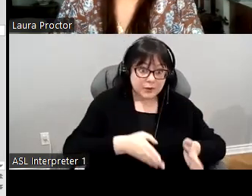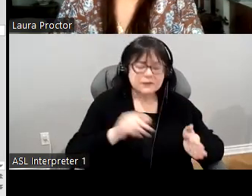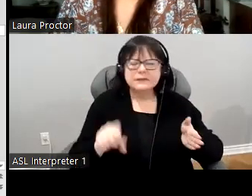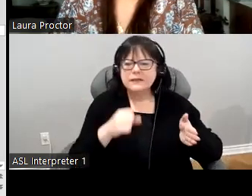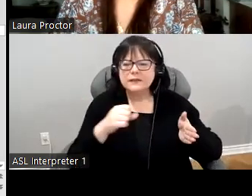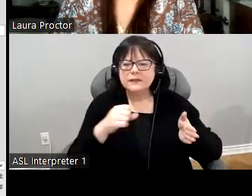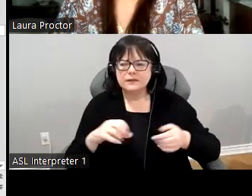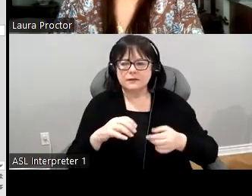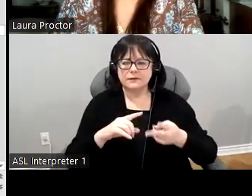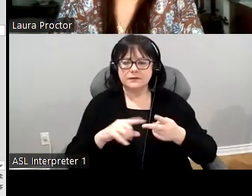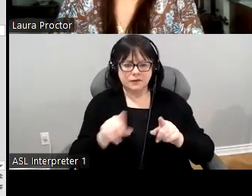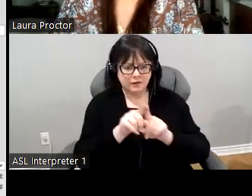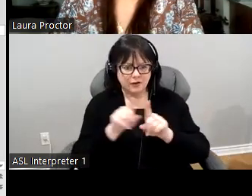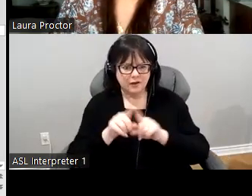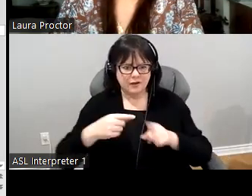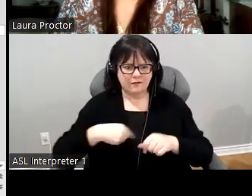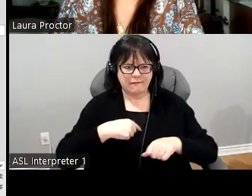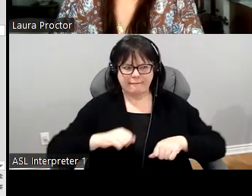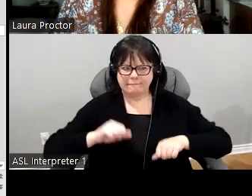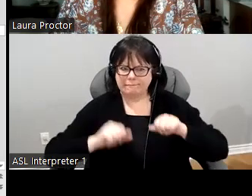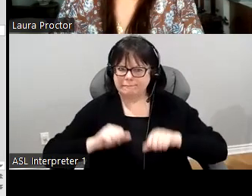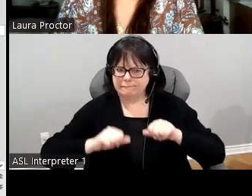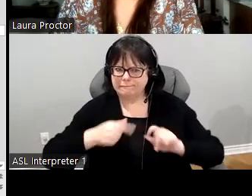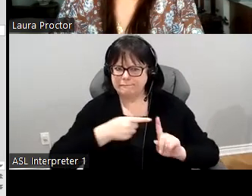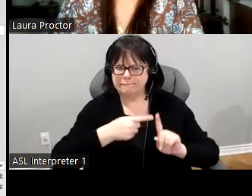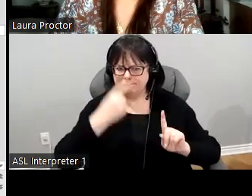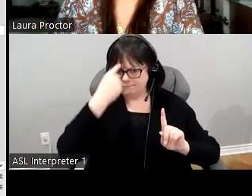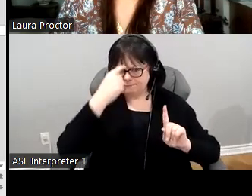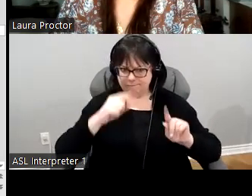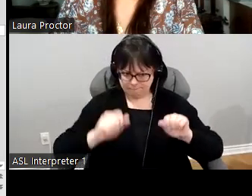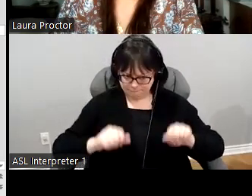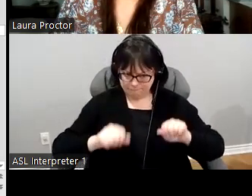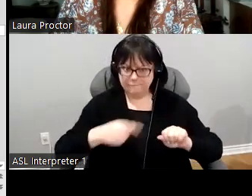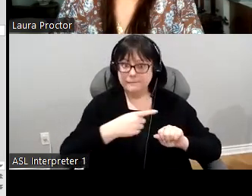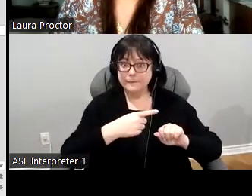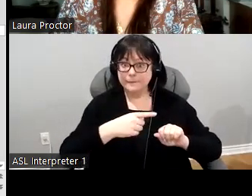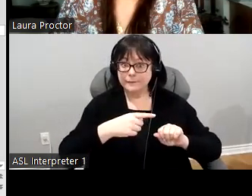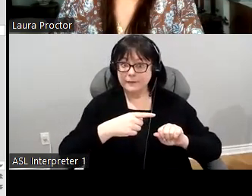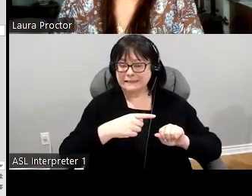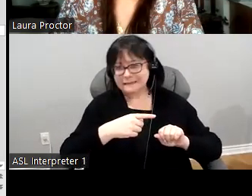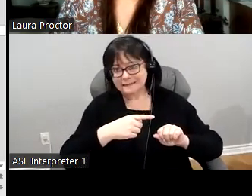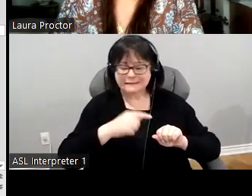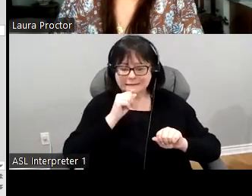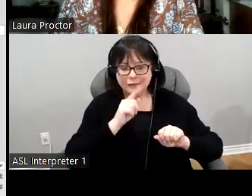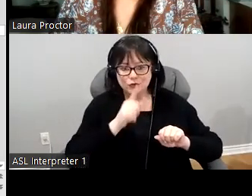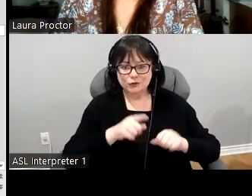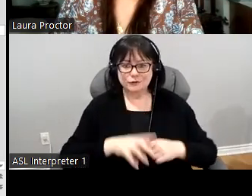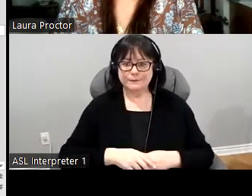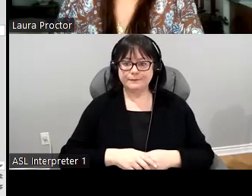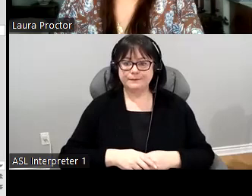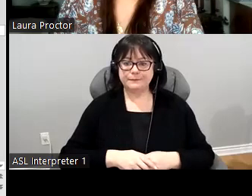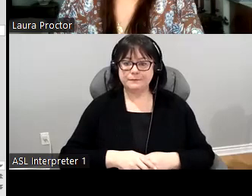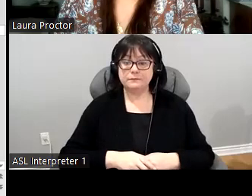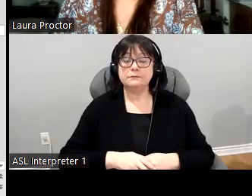have capacity. So from my perspective, clinically, I don't